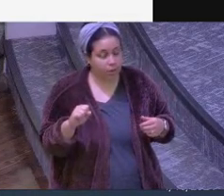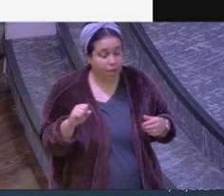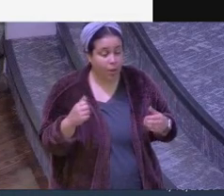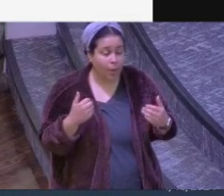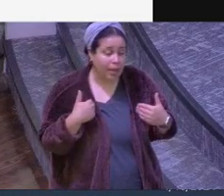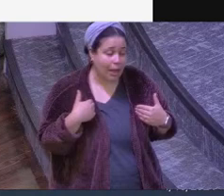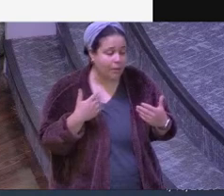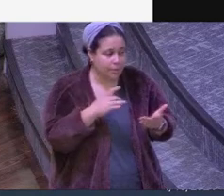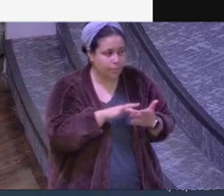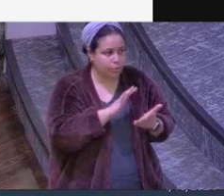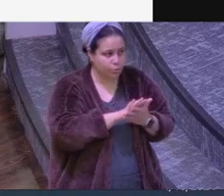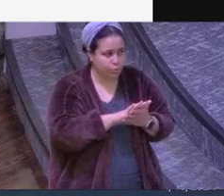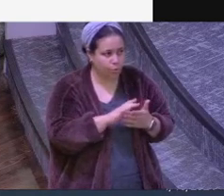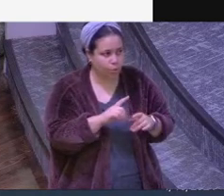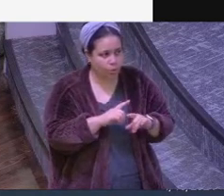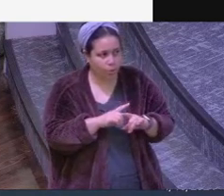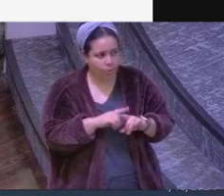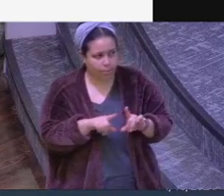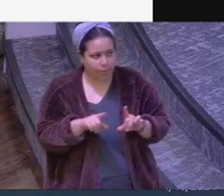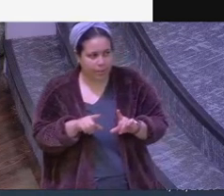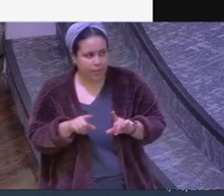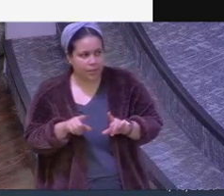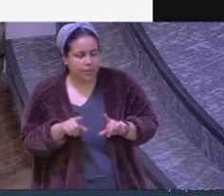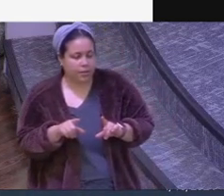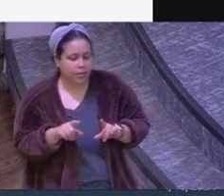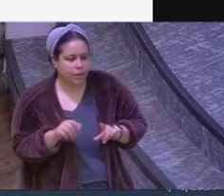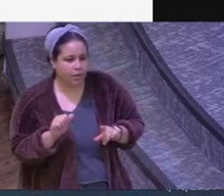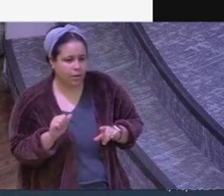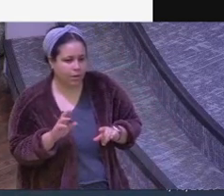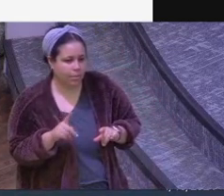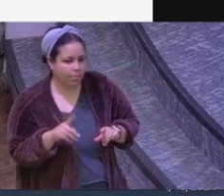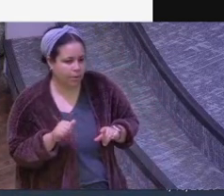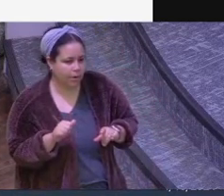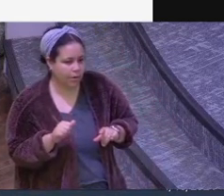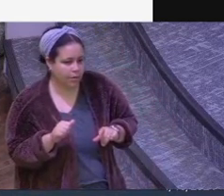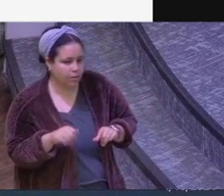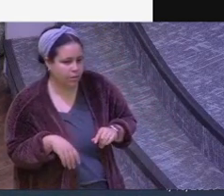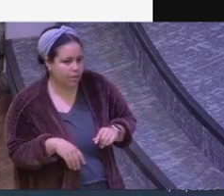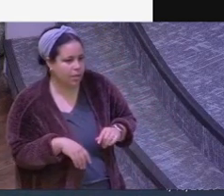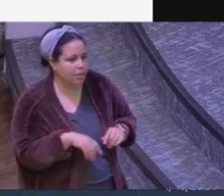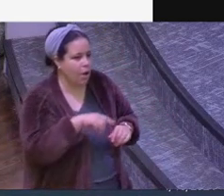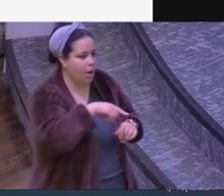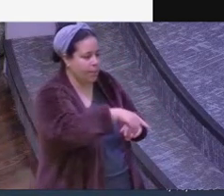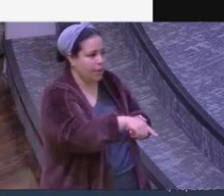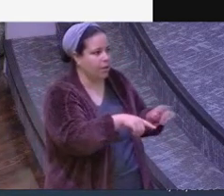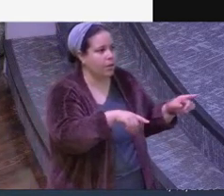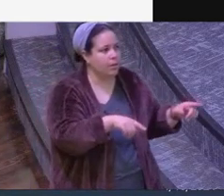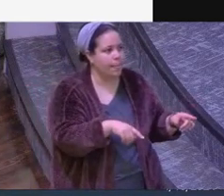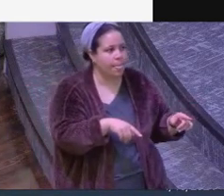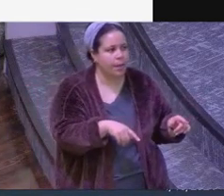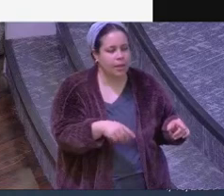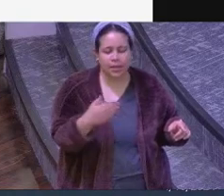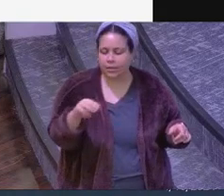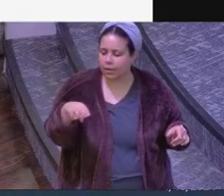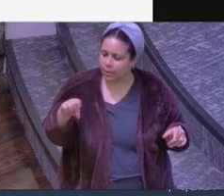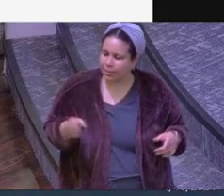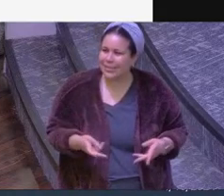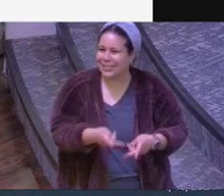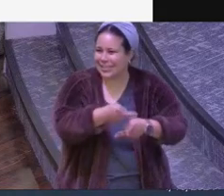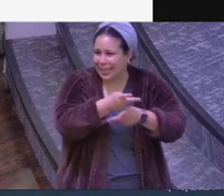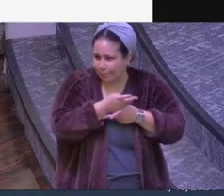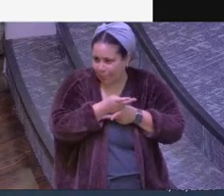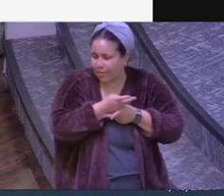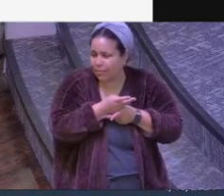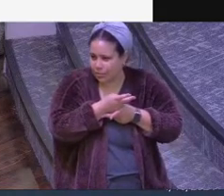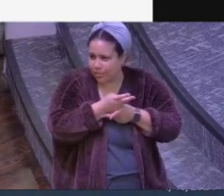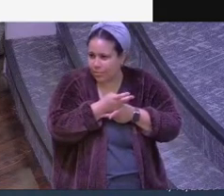middle schools during ARPA funding. We gave them the flexibility to choose. I think only Hillsman decided to keep that position. I think